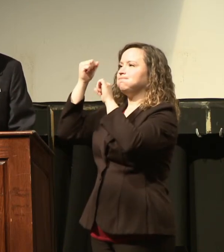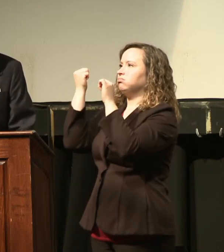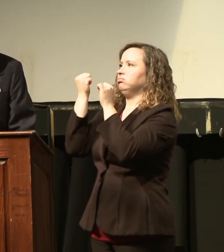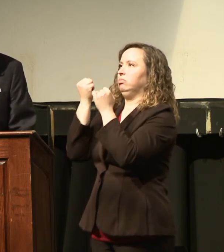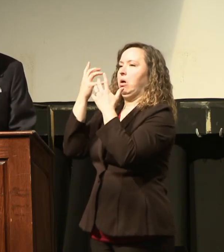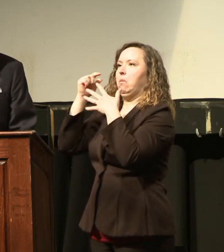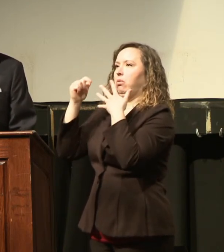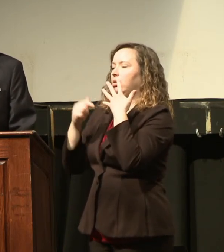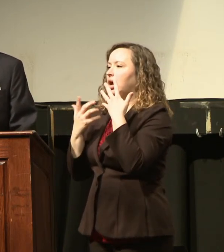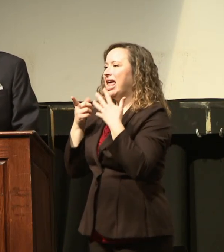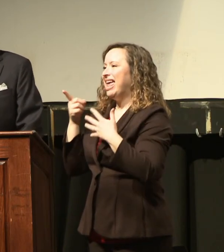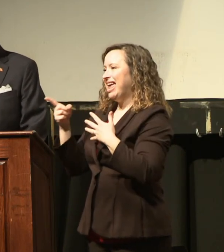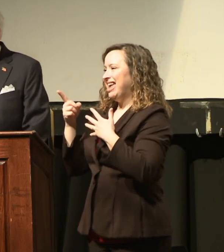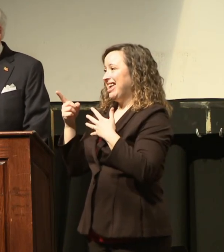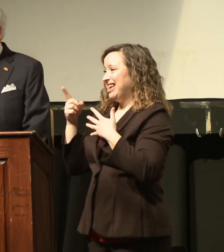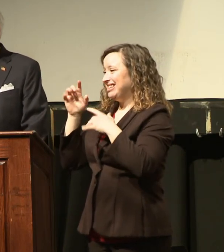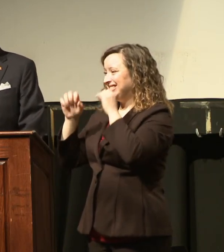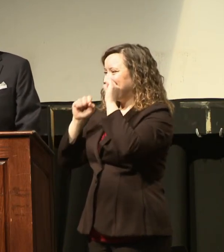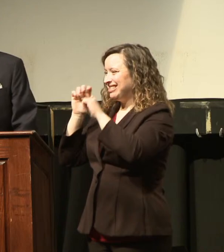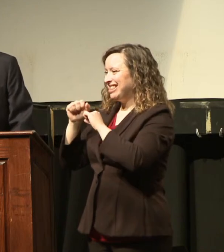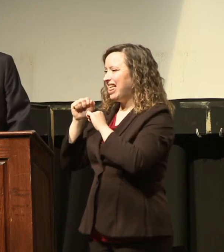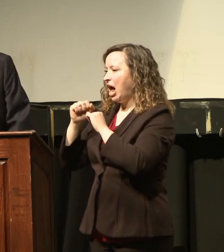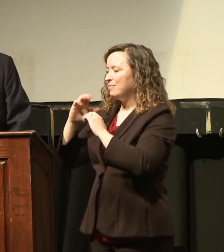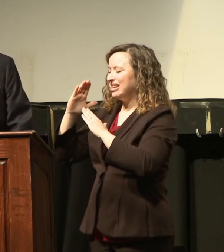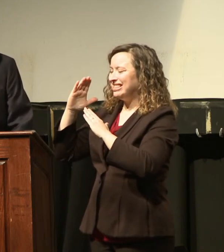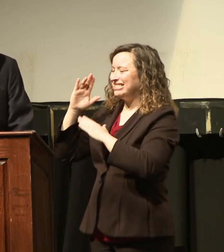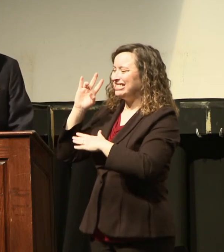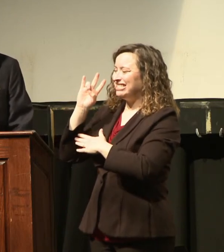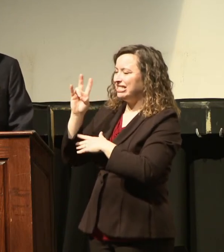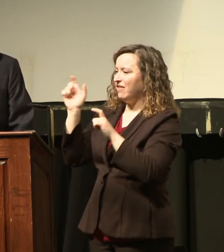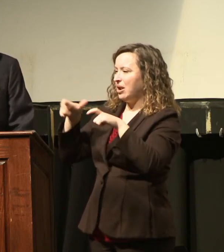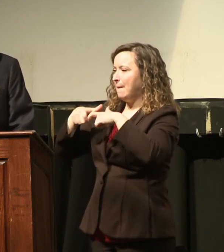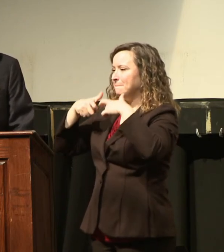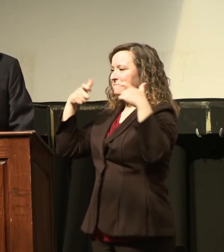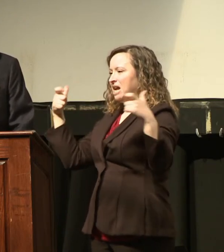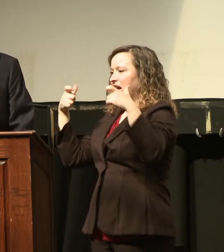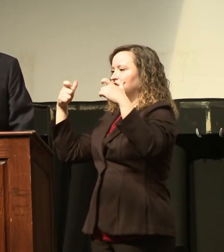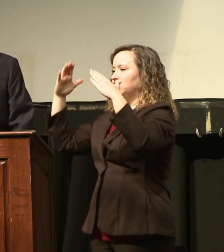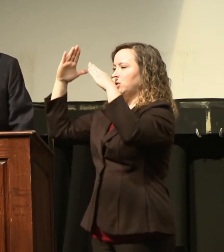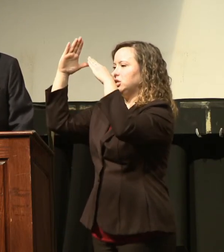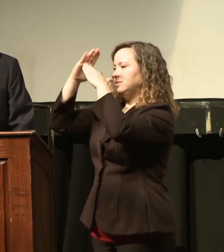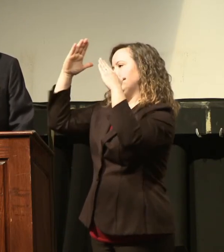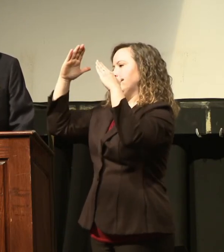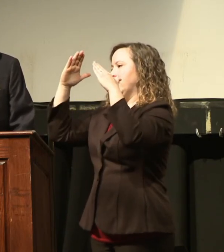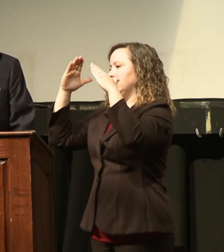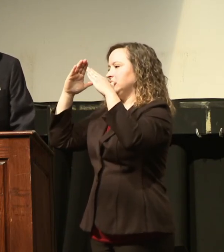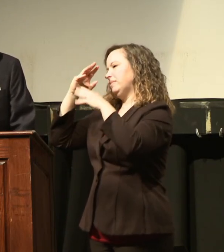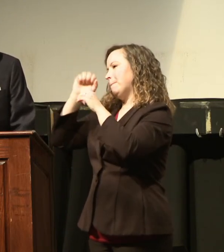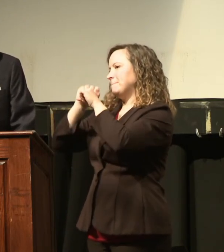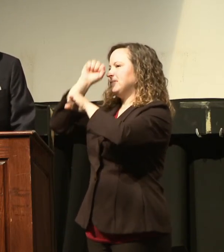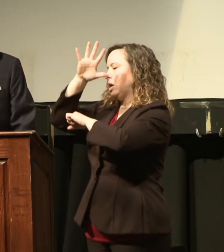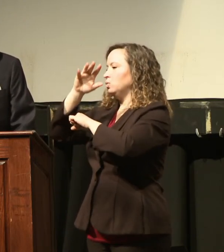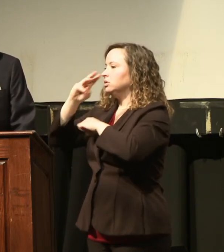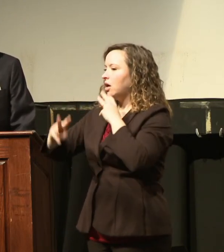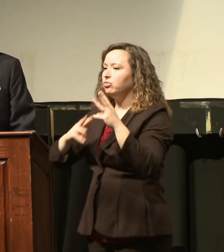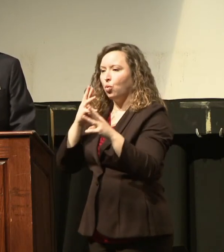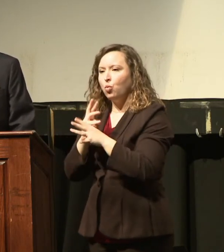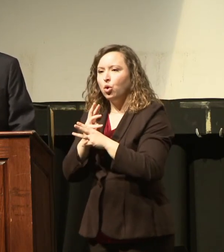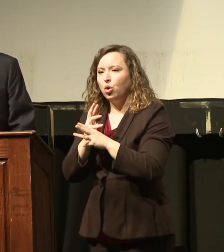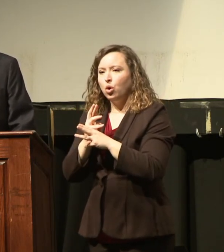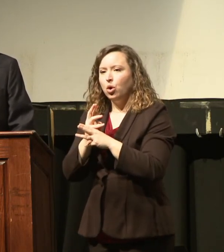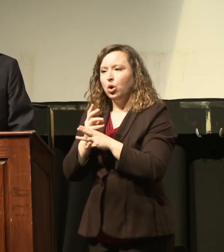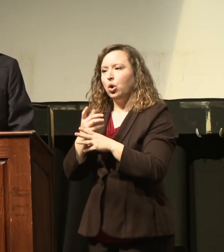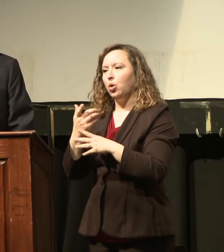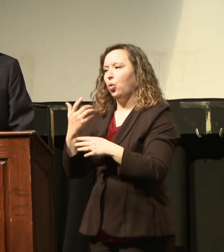actually gone atop the seven major peaks of the world. And then, of course, we had Miss